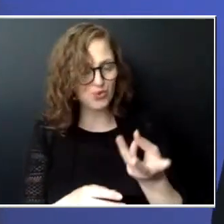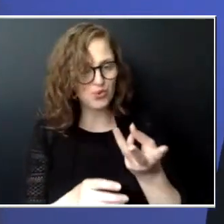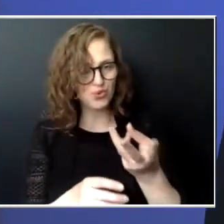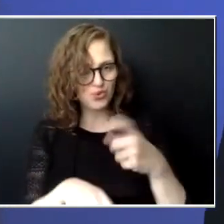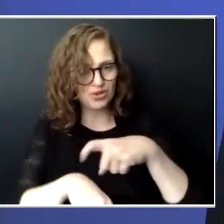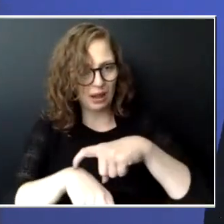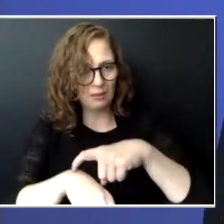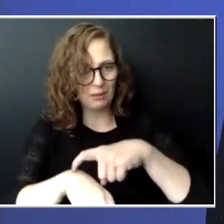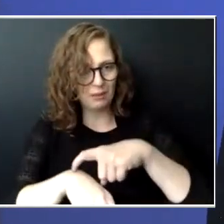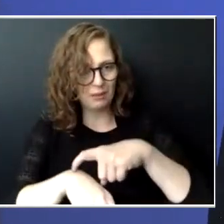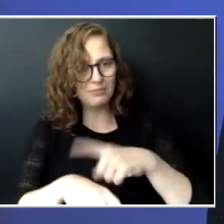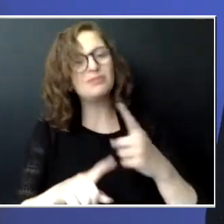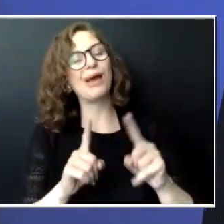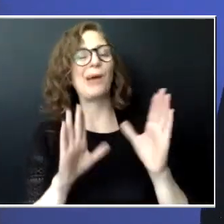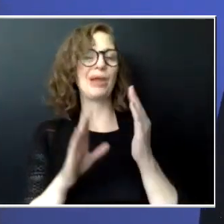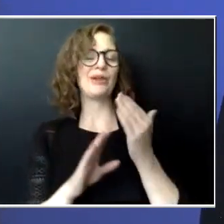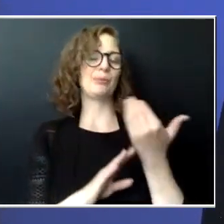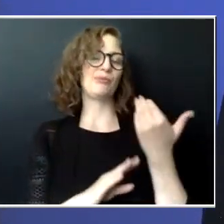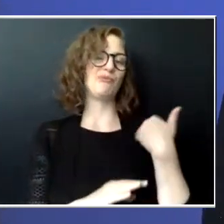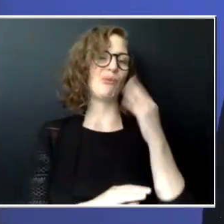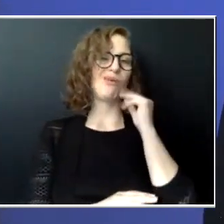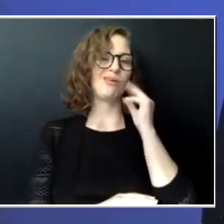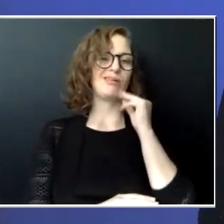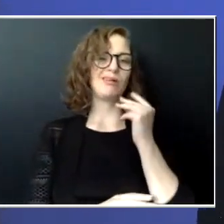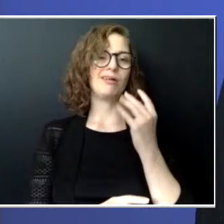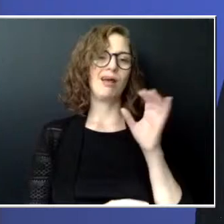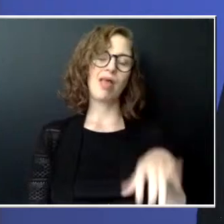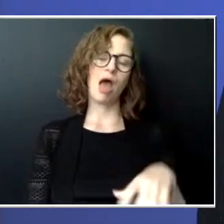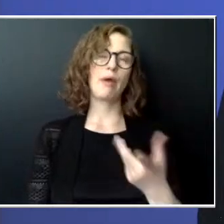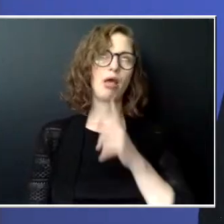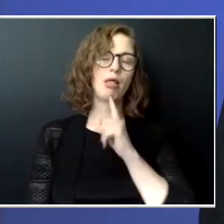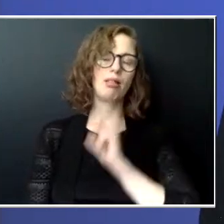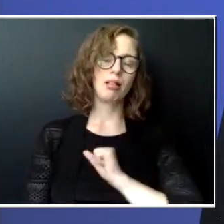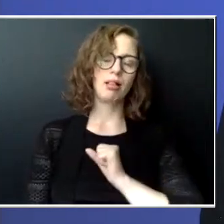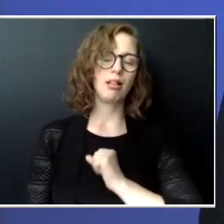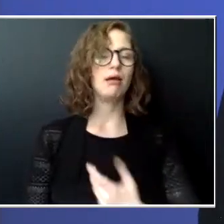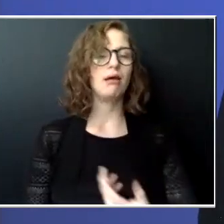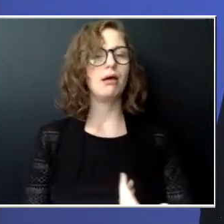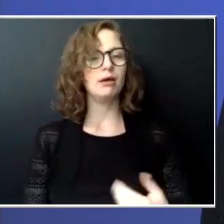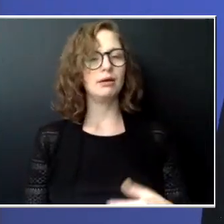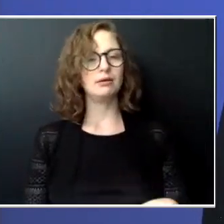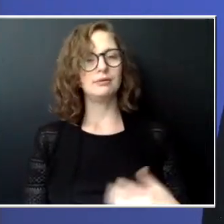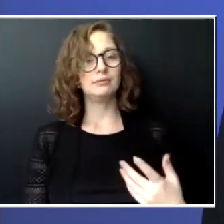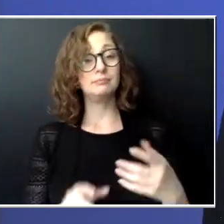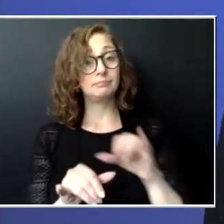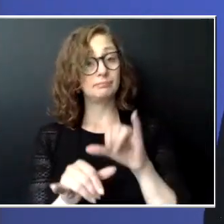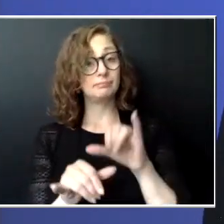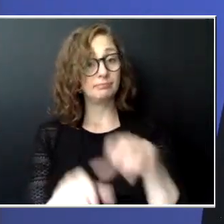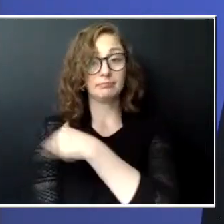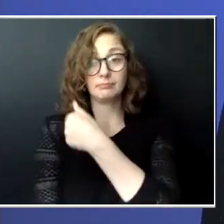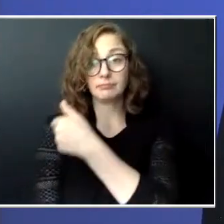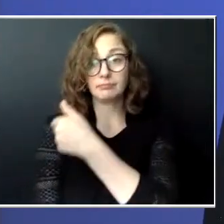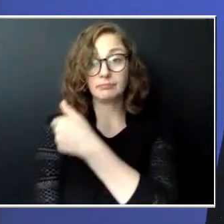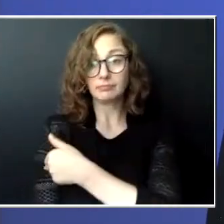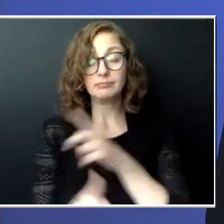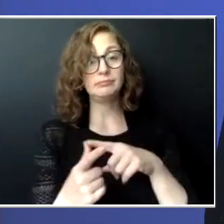And then in the hospital, and up comes Tony and his crew with